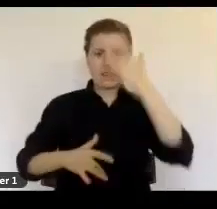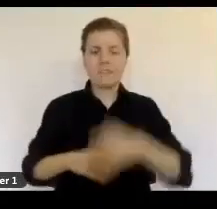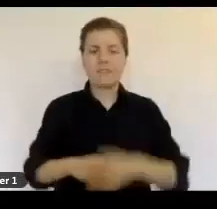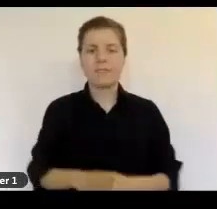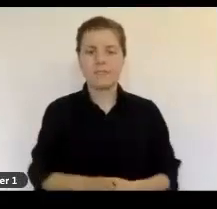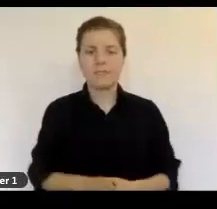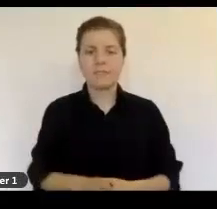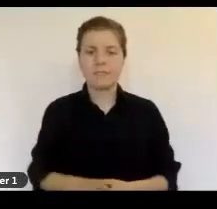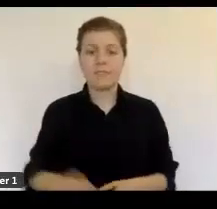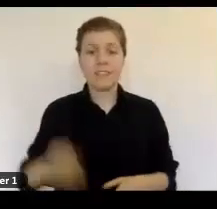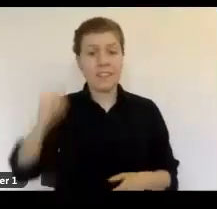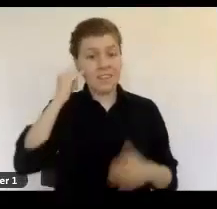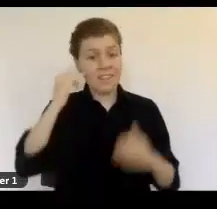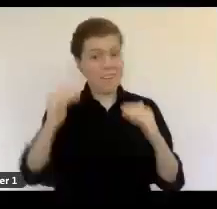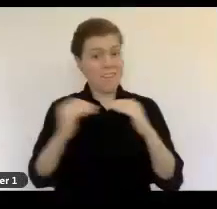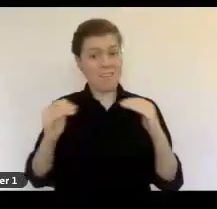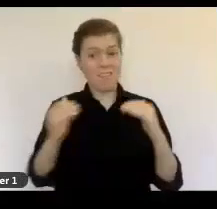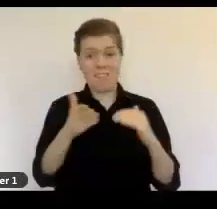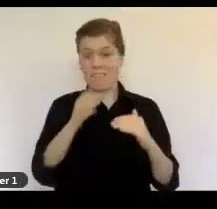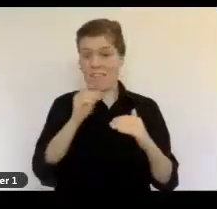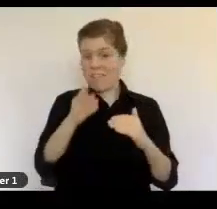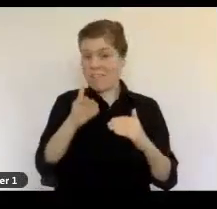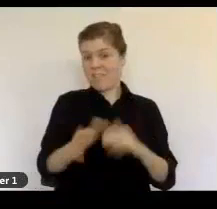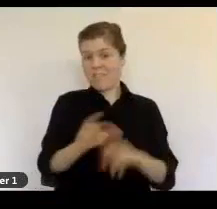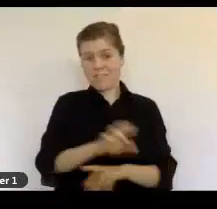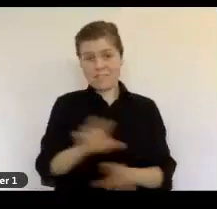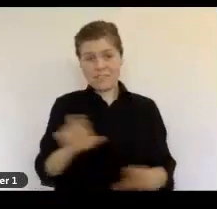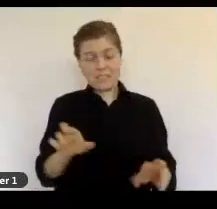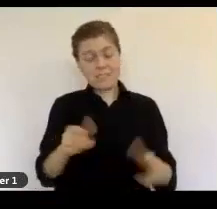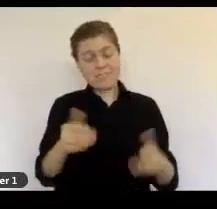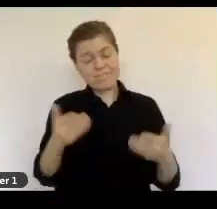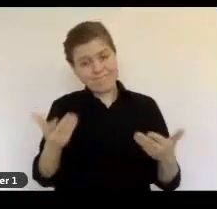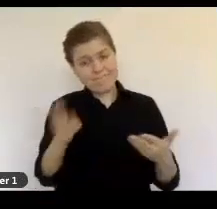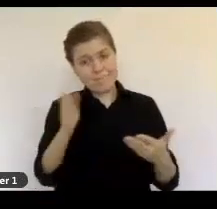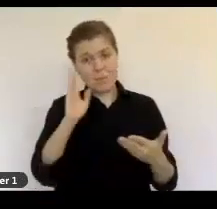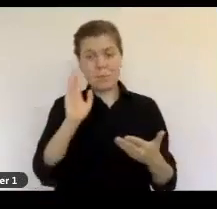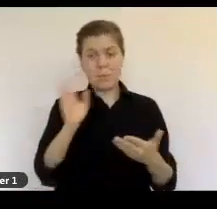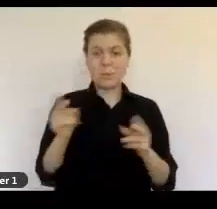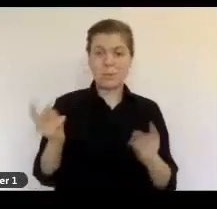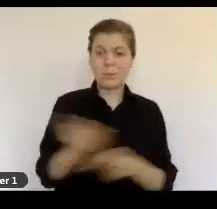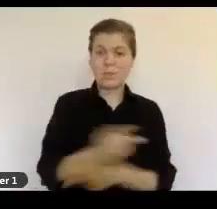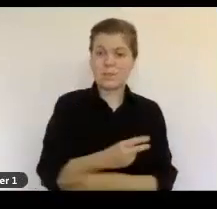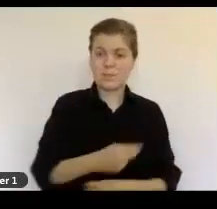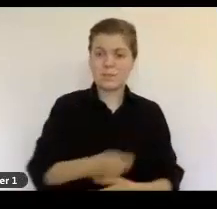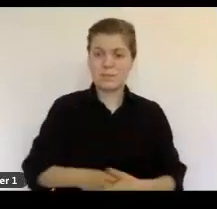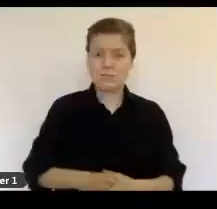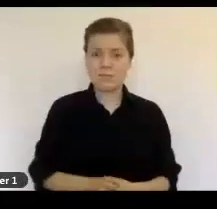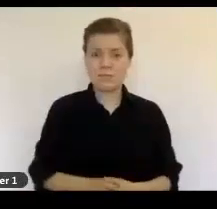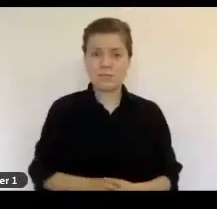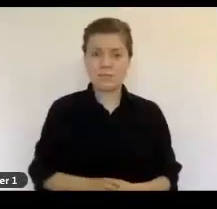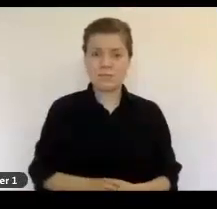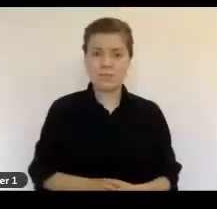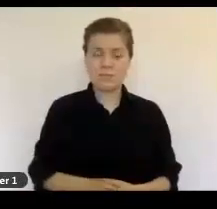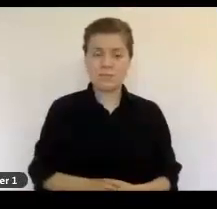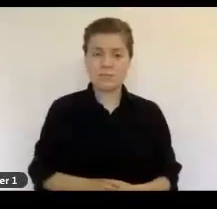or another kind of emergency arises. If we don't have equity built in from the get-go,